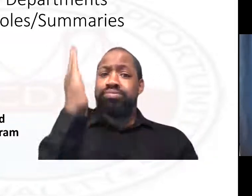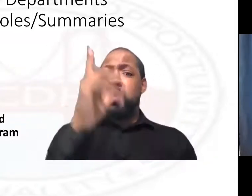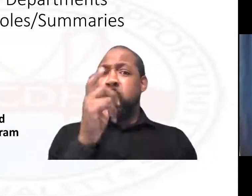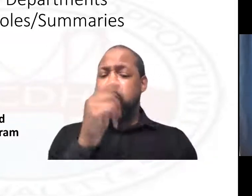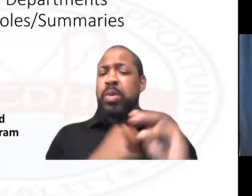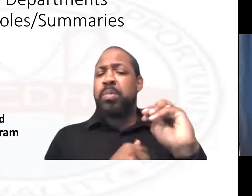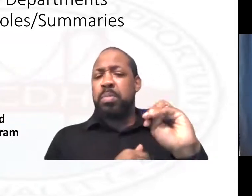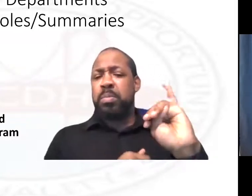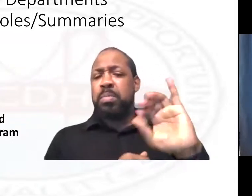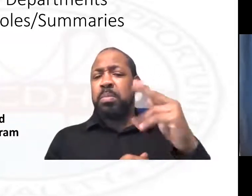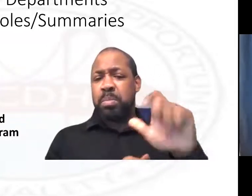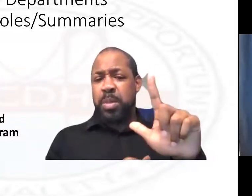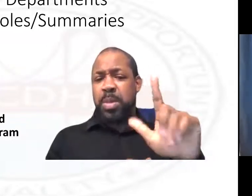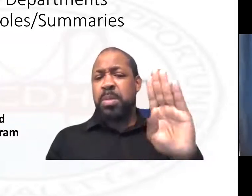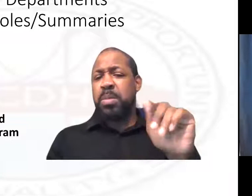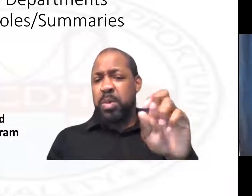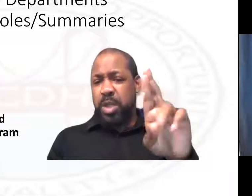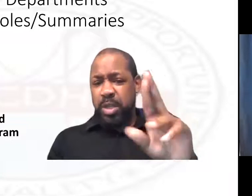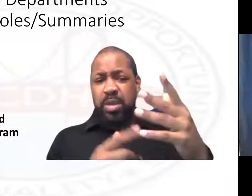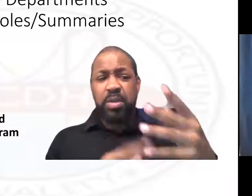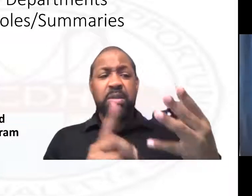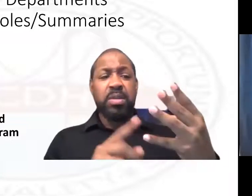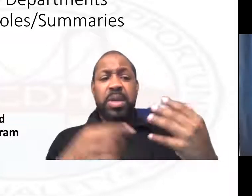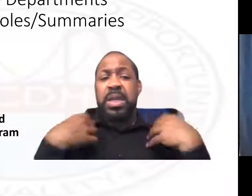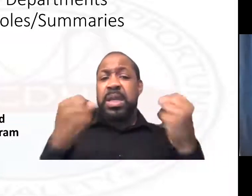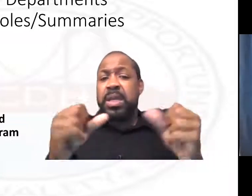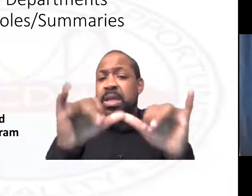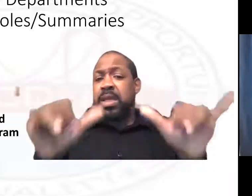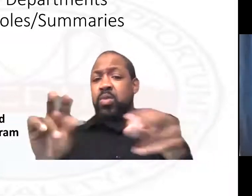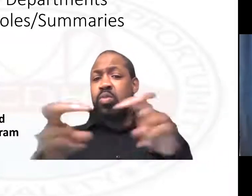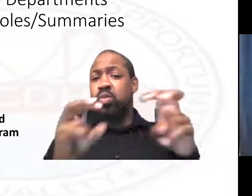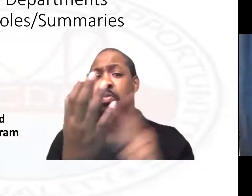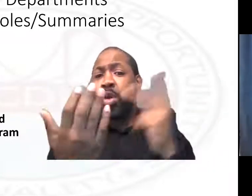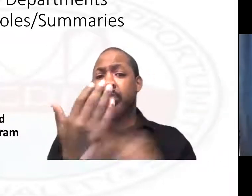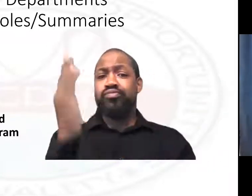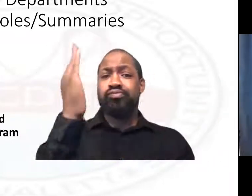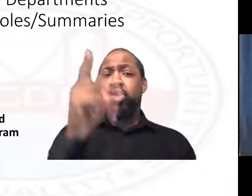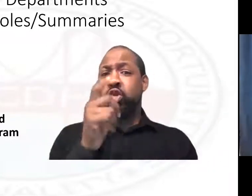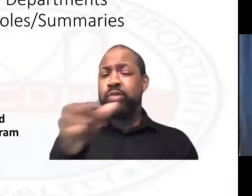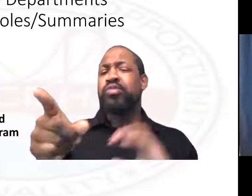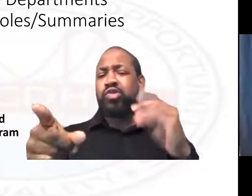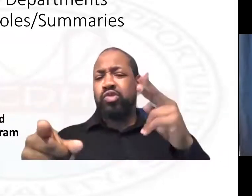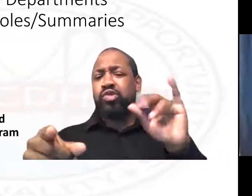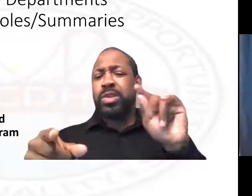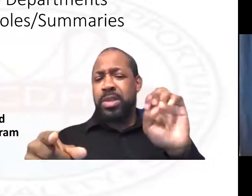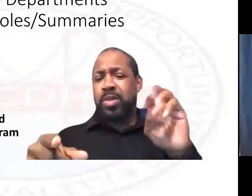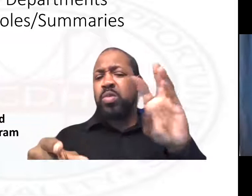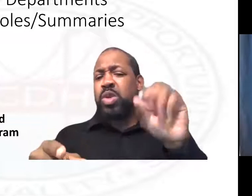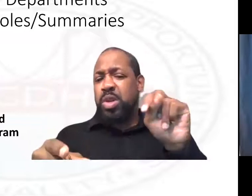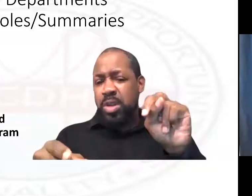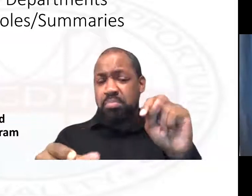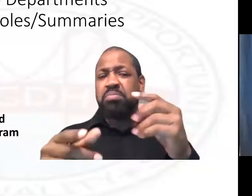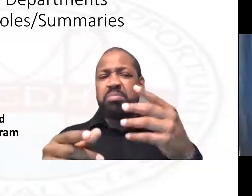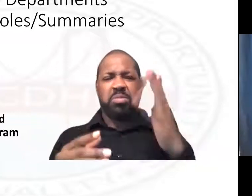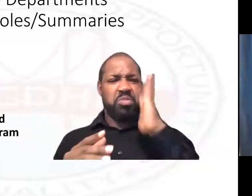emergency preparedness and communication access program will be Mike Bear. And healthcare system transformation program will